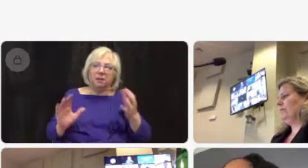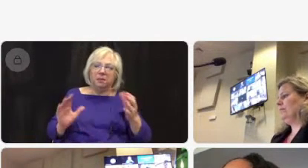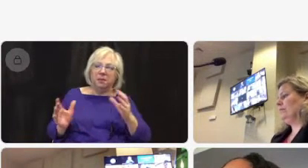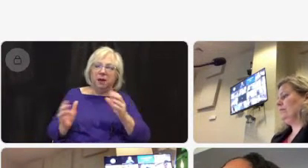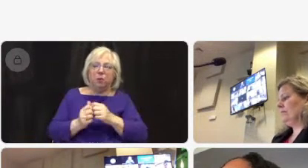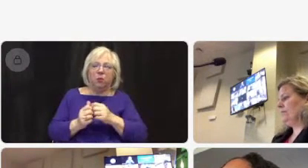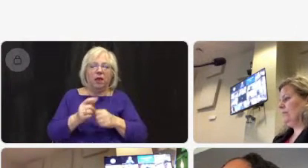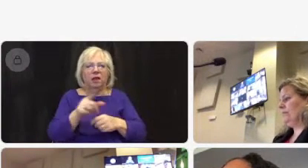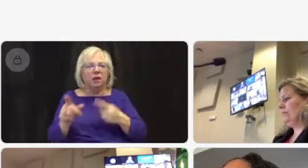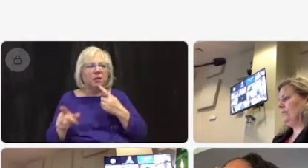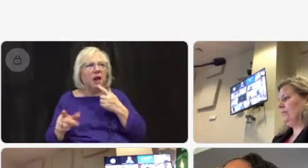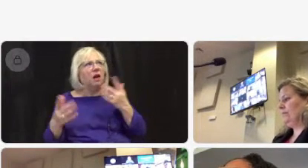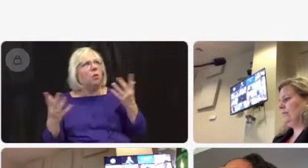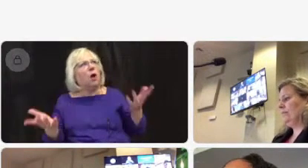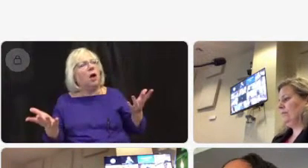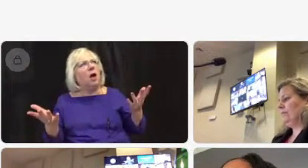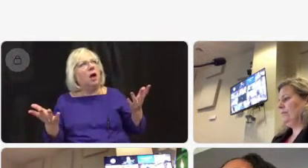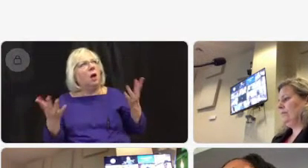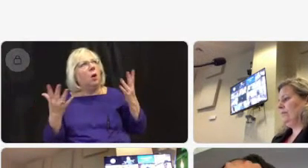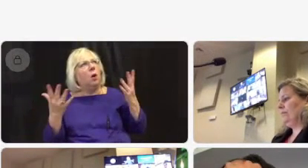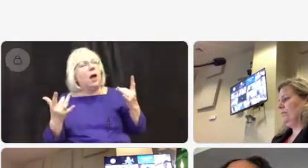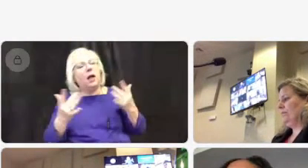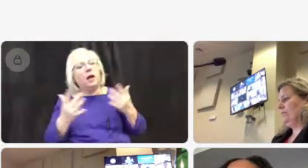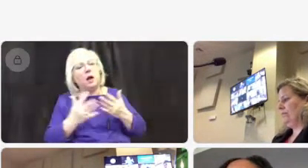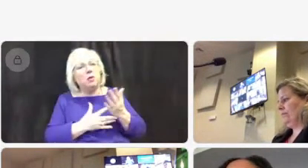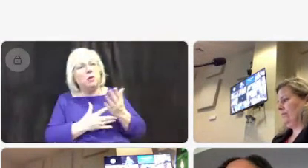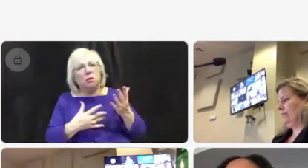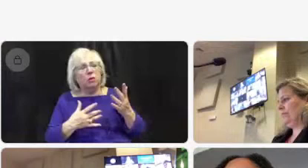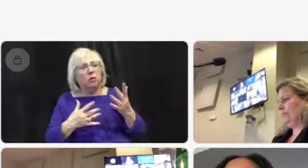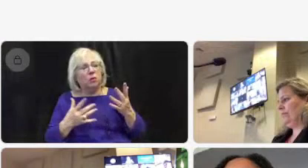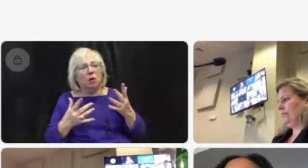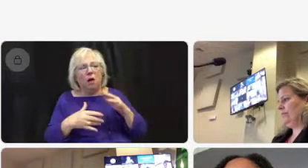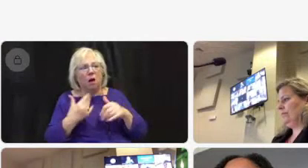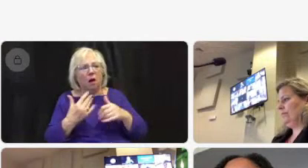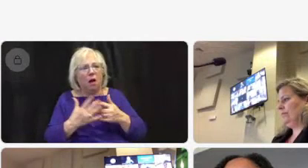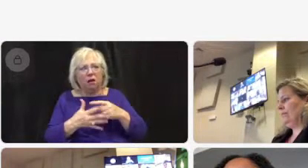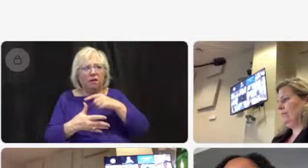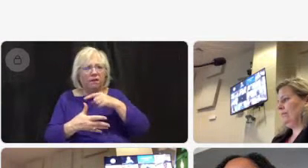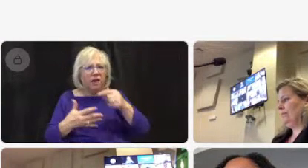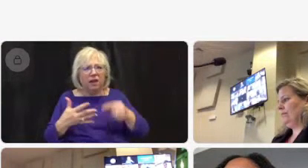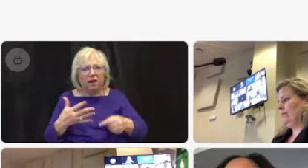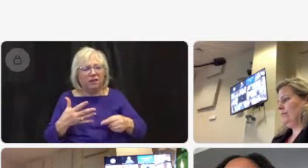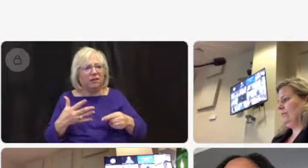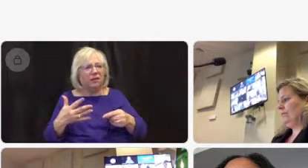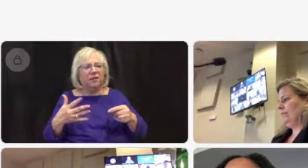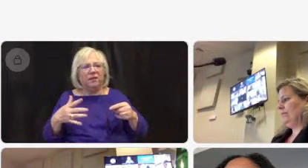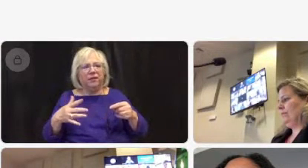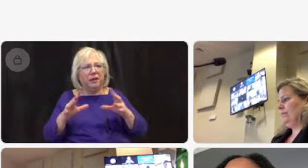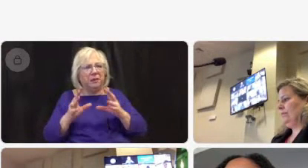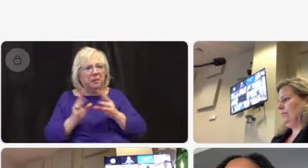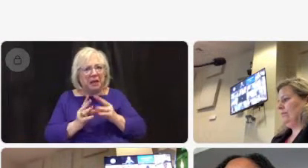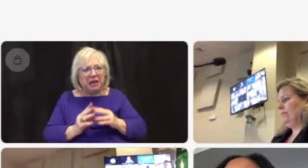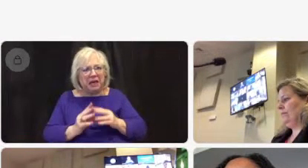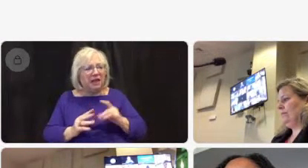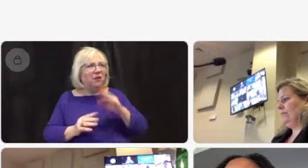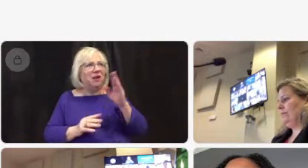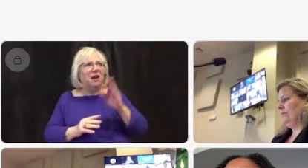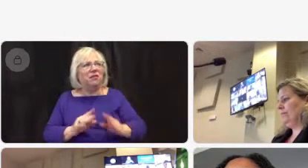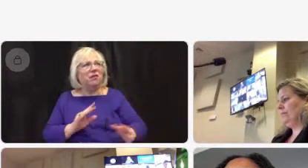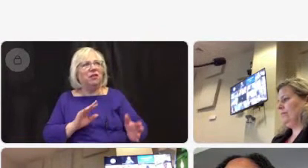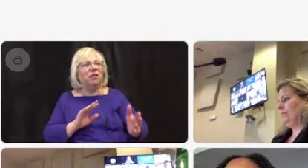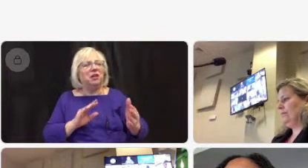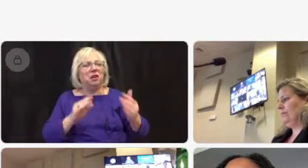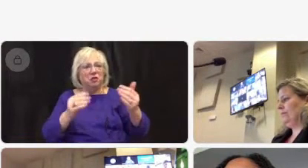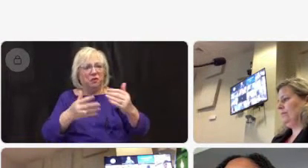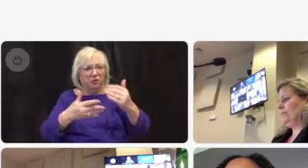saying, why go through this exercise if you're never going to get to my specific needs? So I want to give them